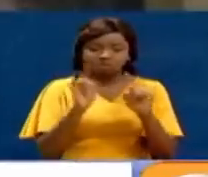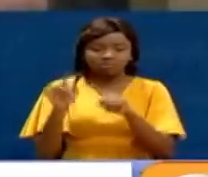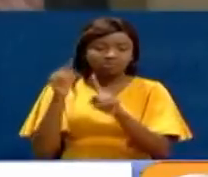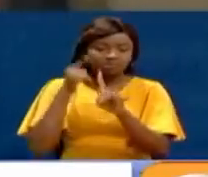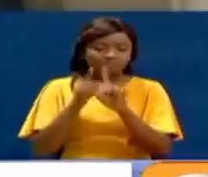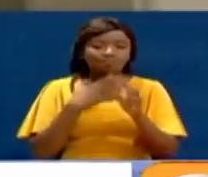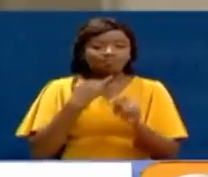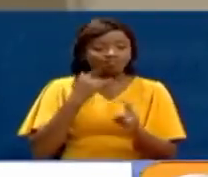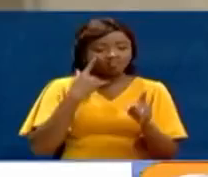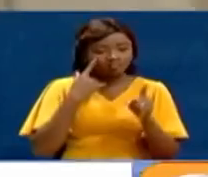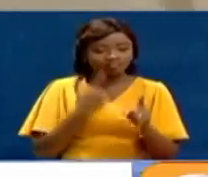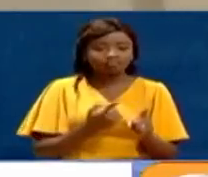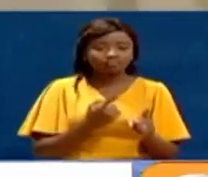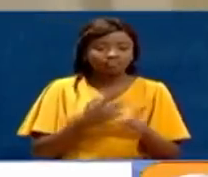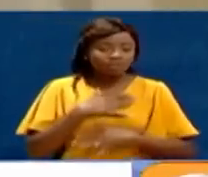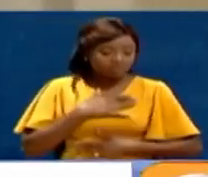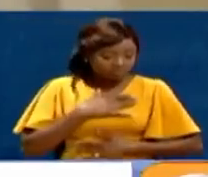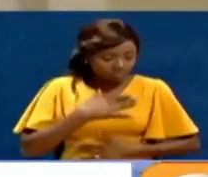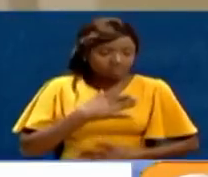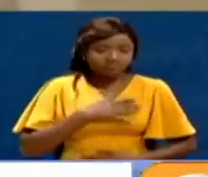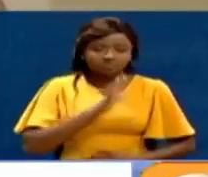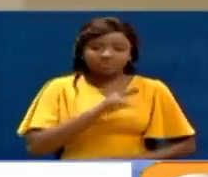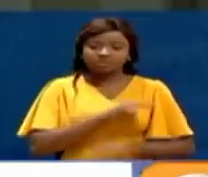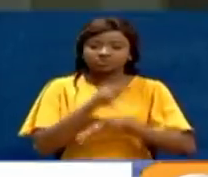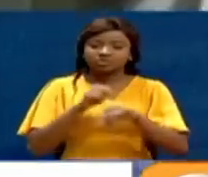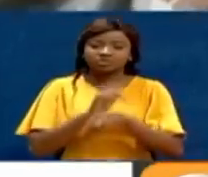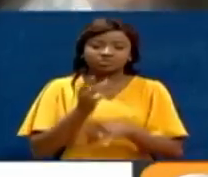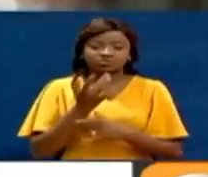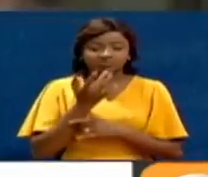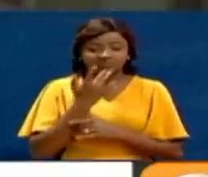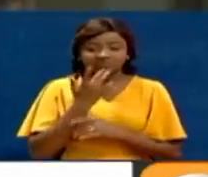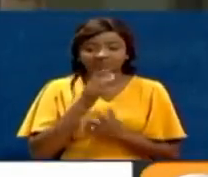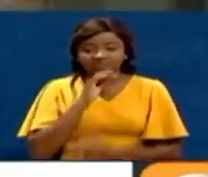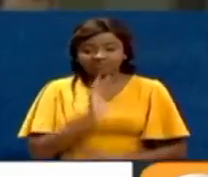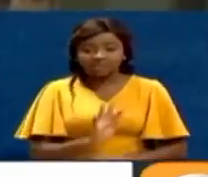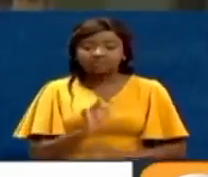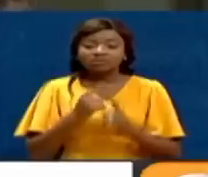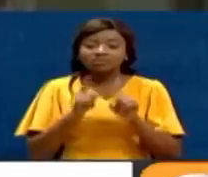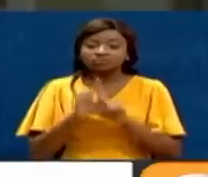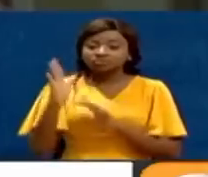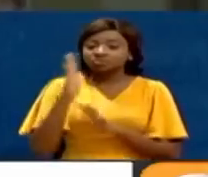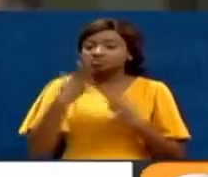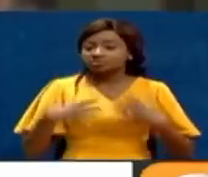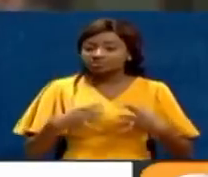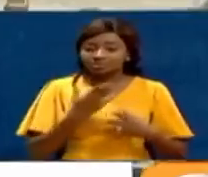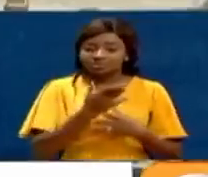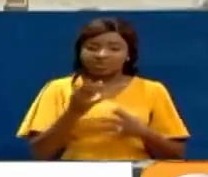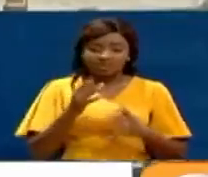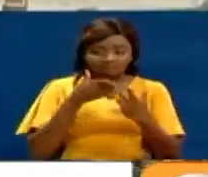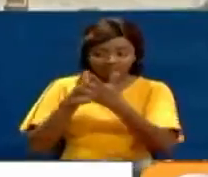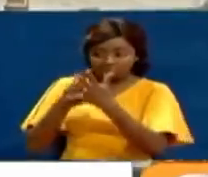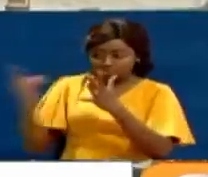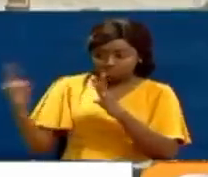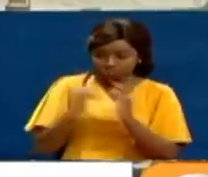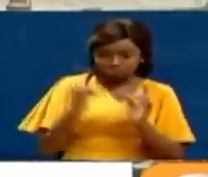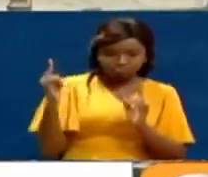to the palace, waiting to pay their respects to one of the nation's favorite sons. Security guards inside the palace kept mourners from getting too